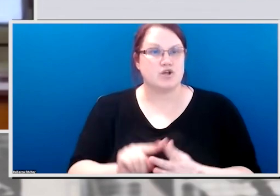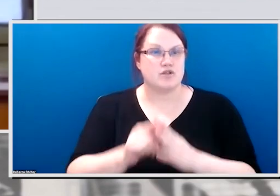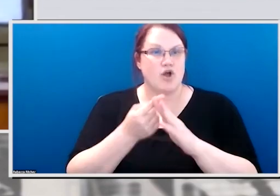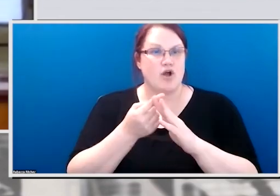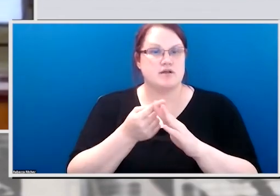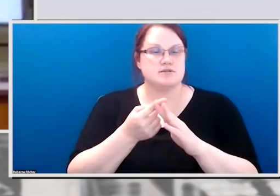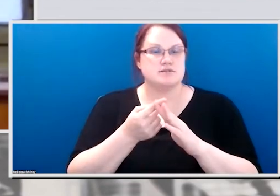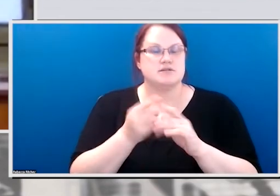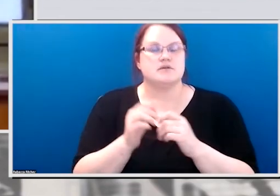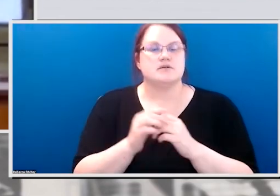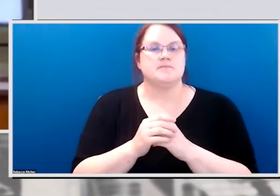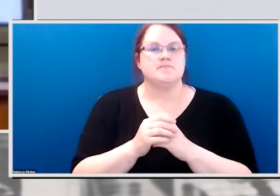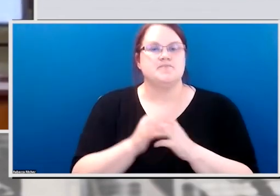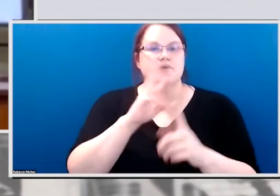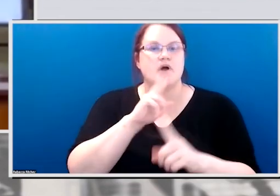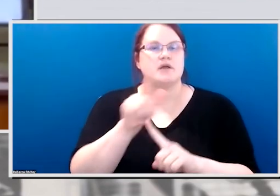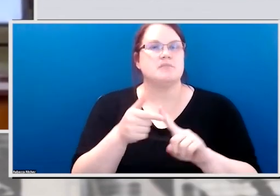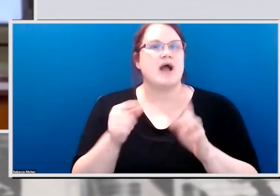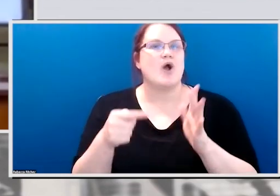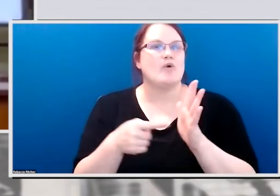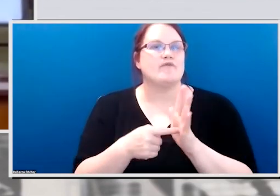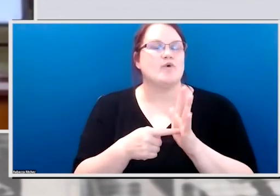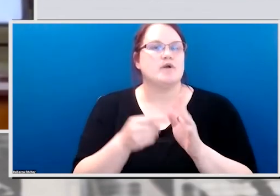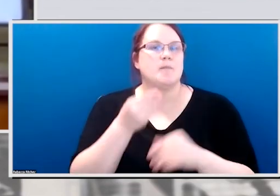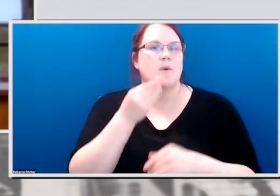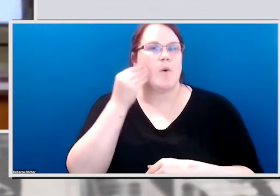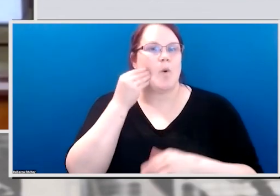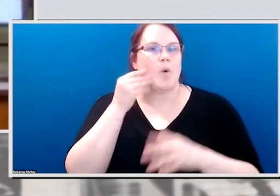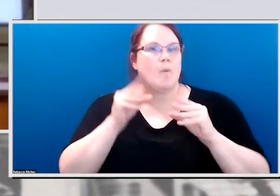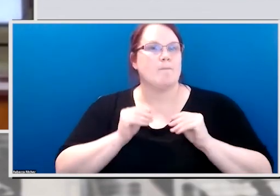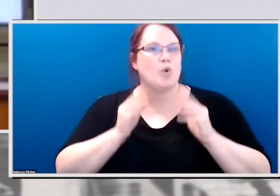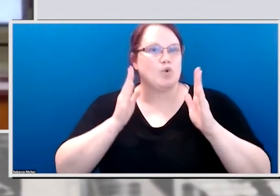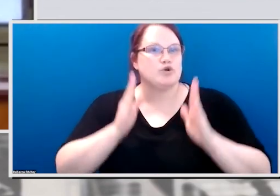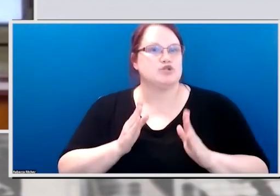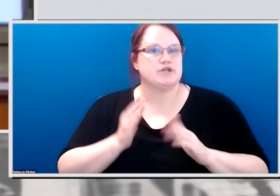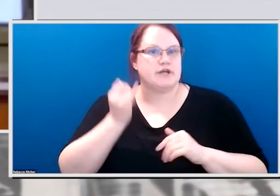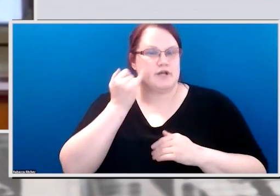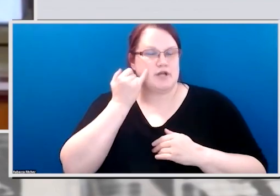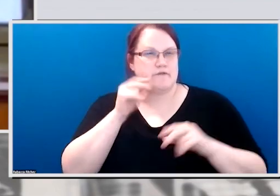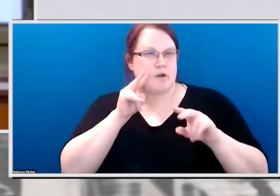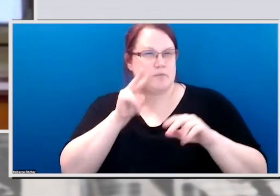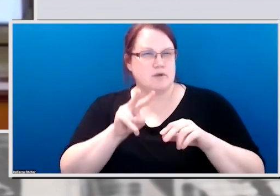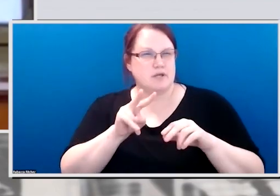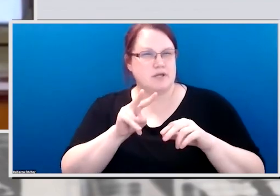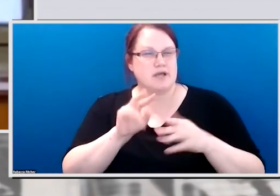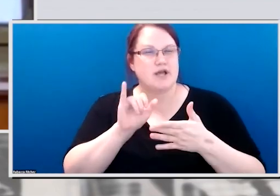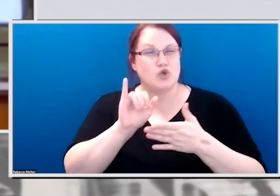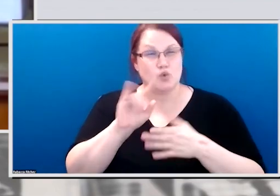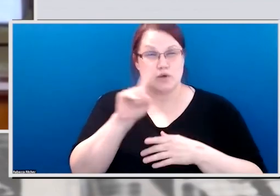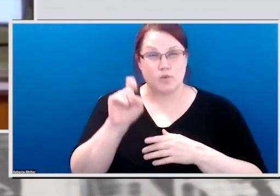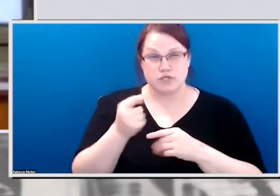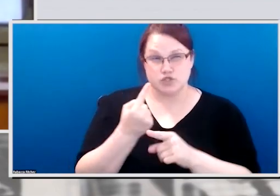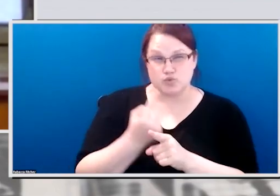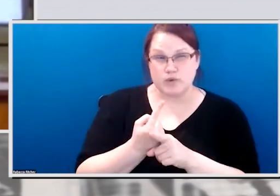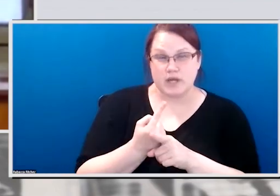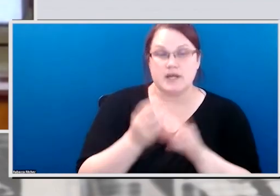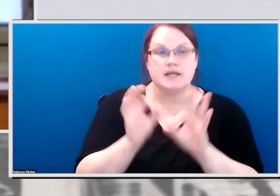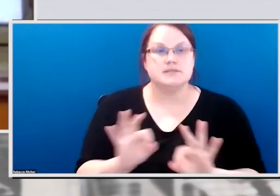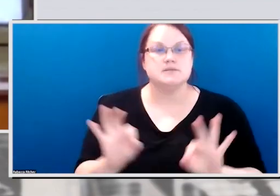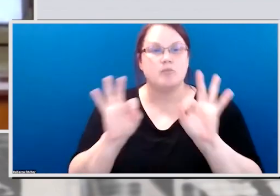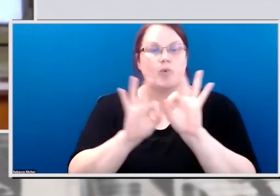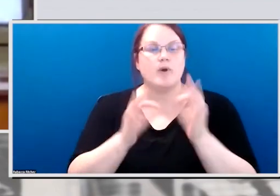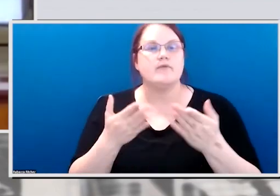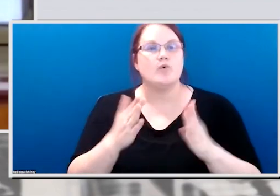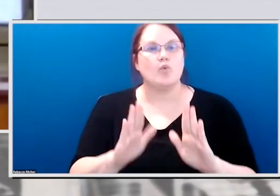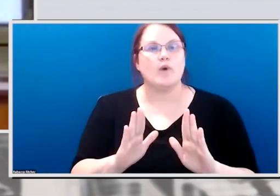addressing sort of affordable home ownership, right? If I'm kind of looking at the underpinning of your question, is key, right? In the way in which